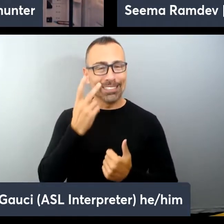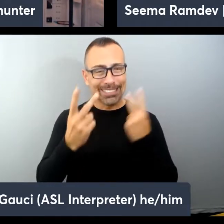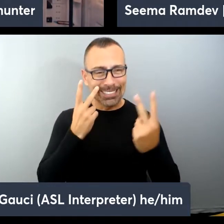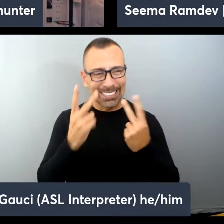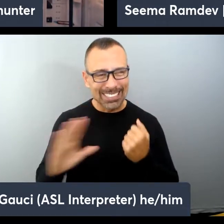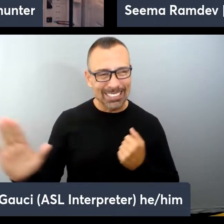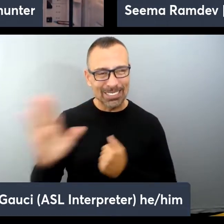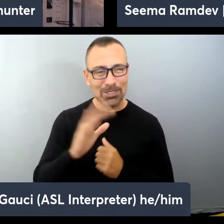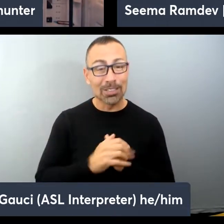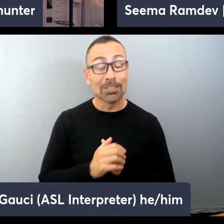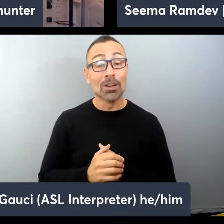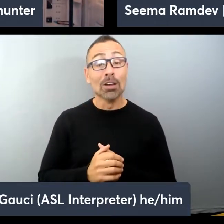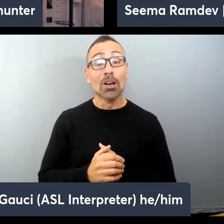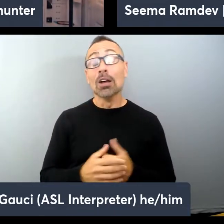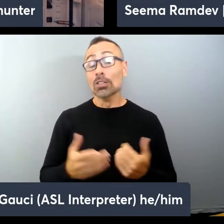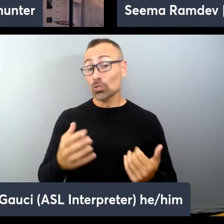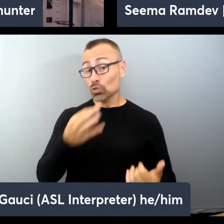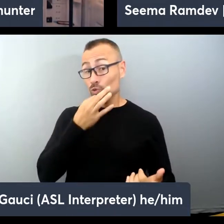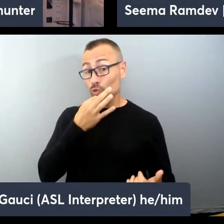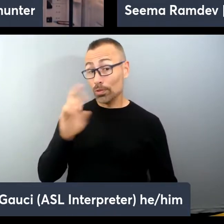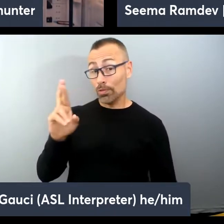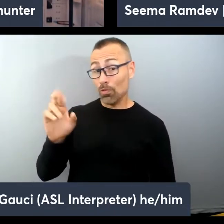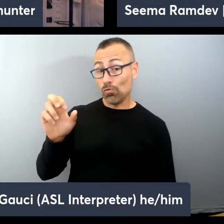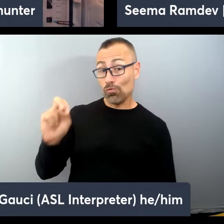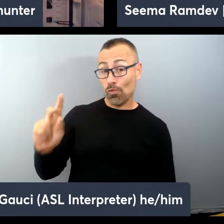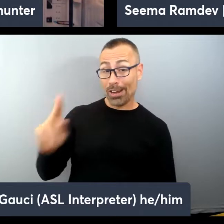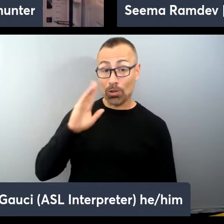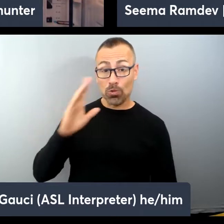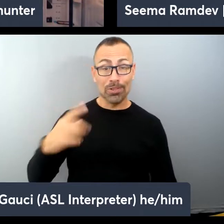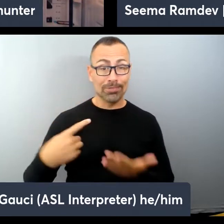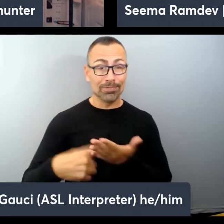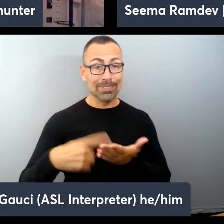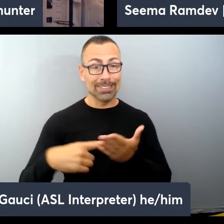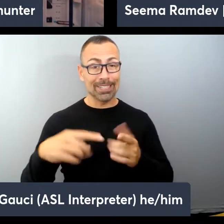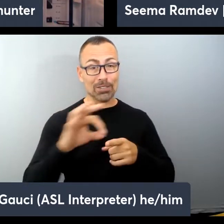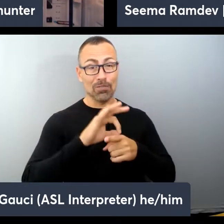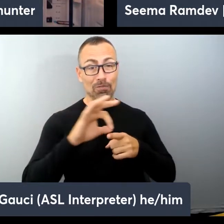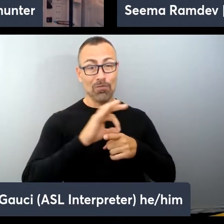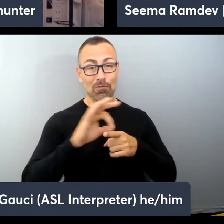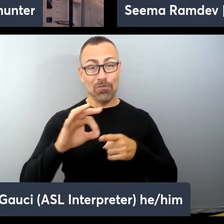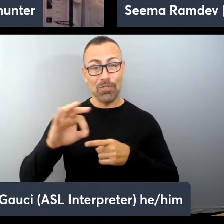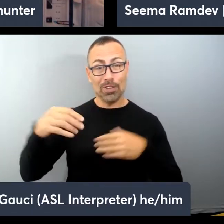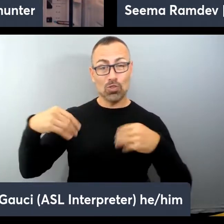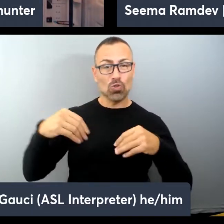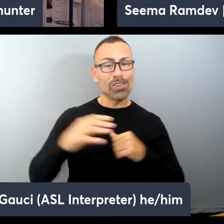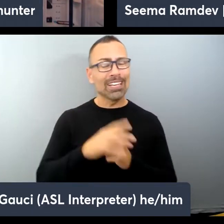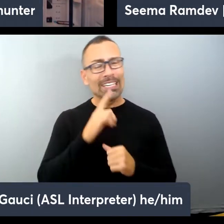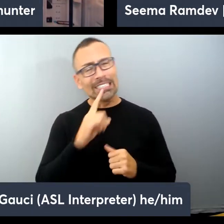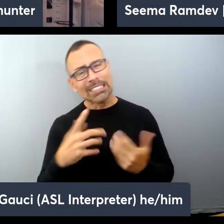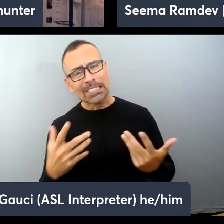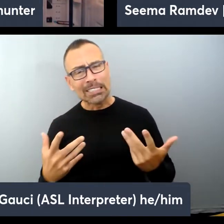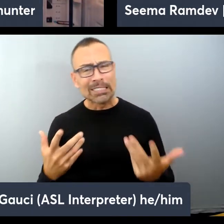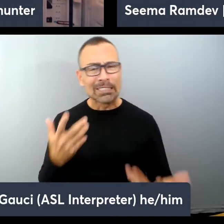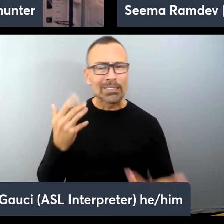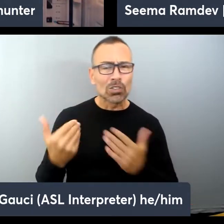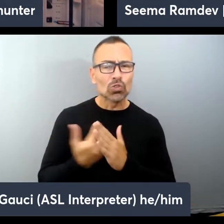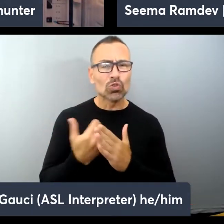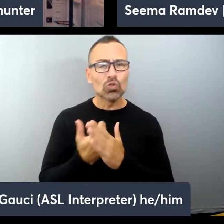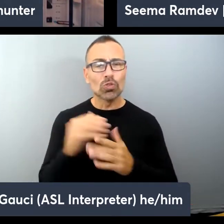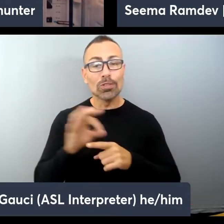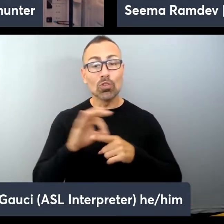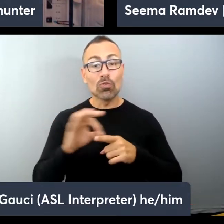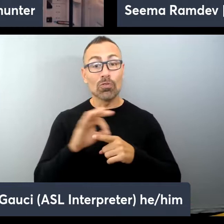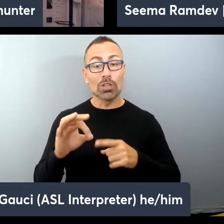to walk us through Feature Store. It's one of the new features. Well, it's been around for a couple of years. So Feature Store was